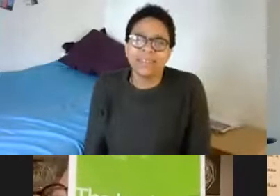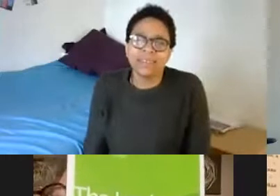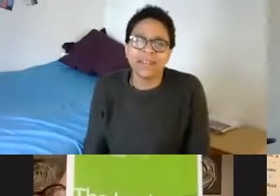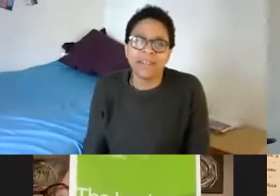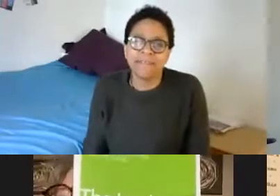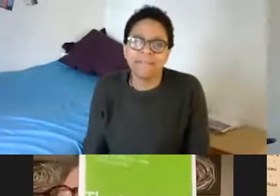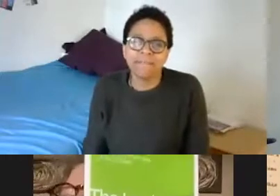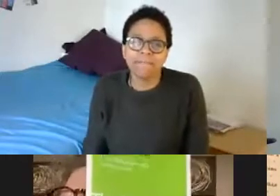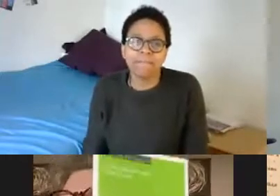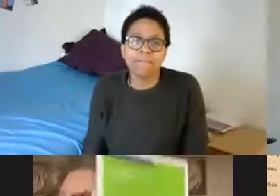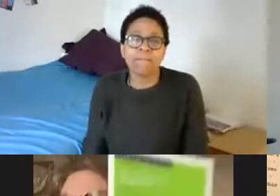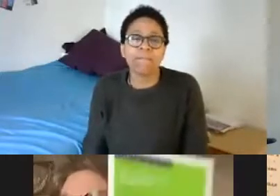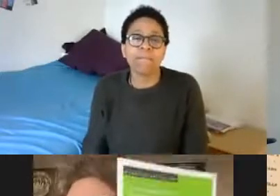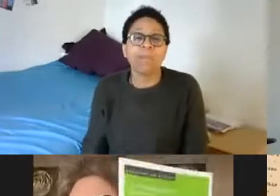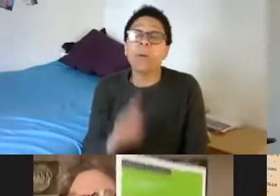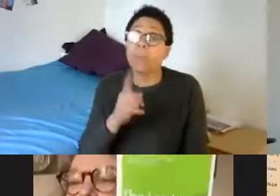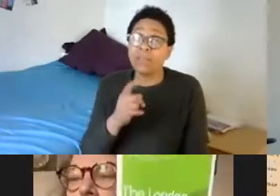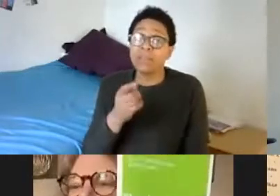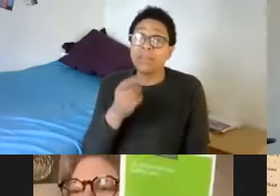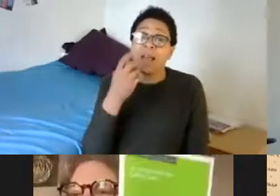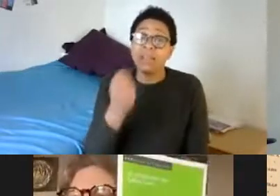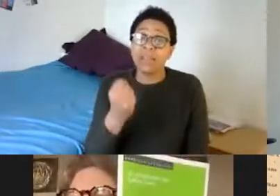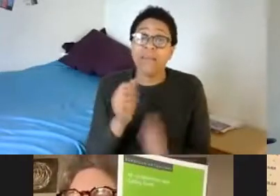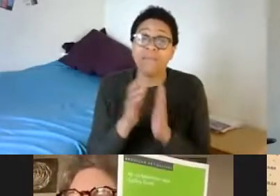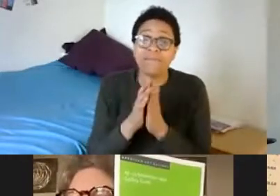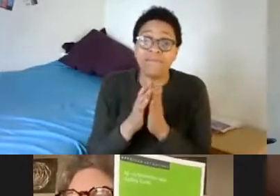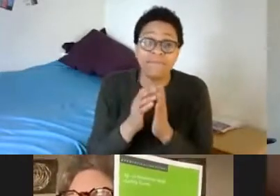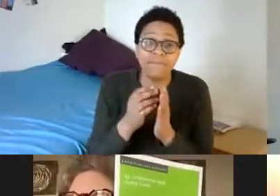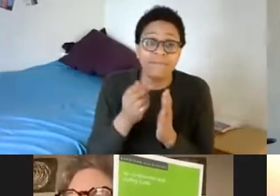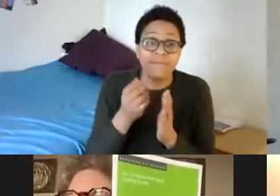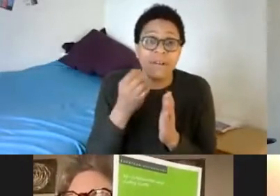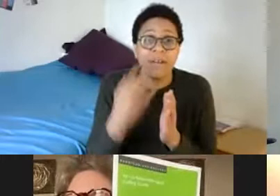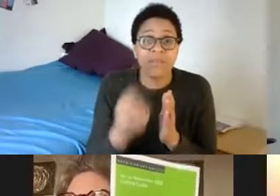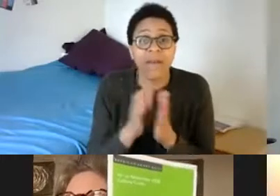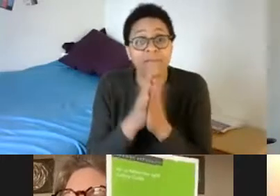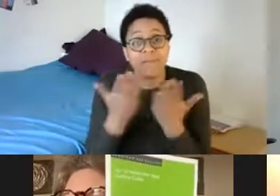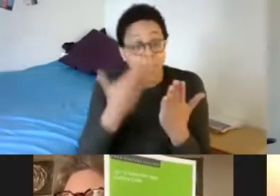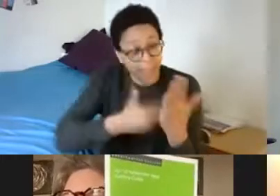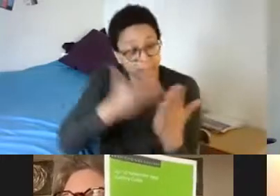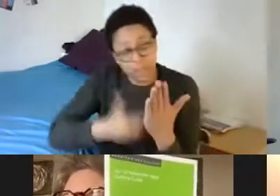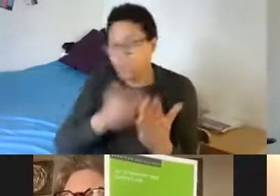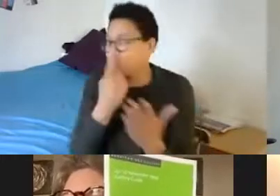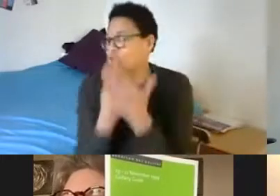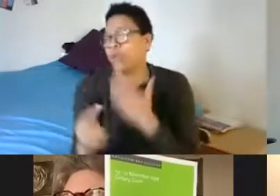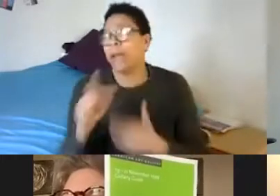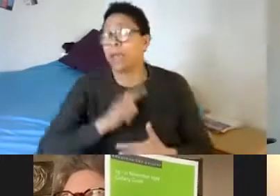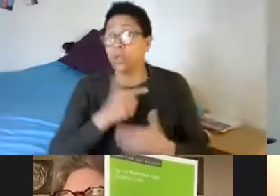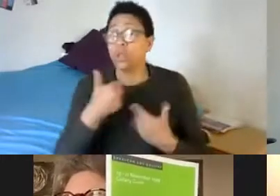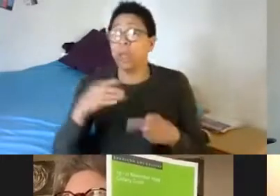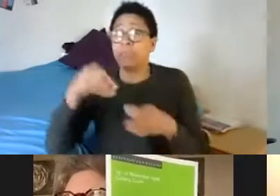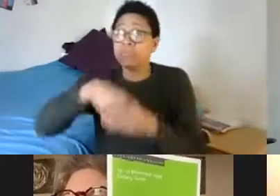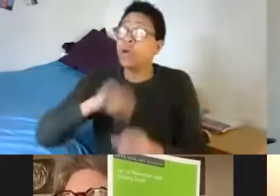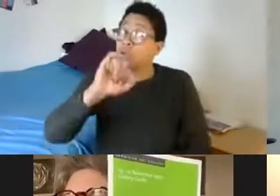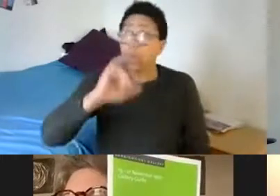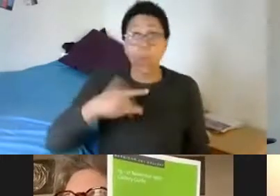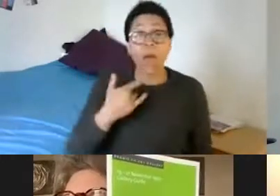The fact that it's got all those leaves in makes it automatically unique, because it's had the story of being in your life, and that's what makes it unique. Okay.